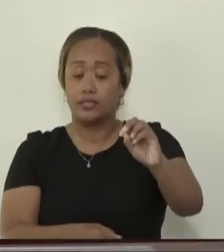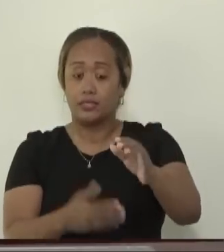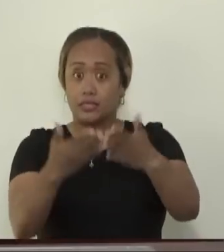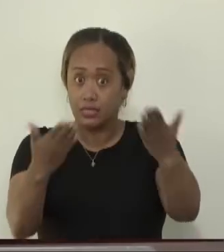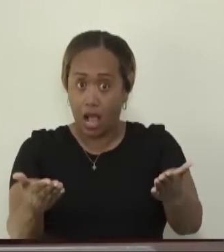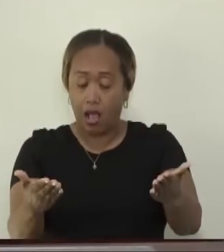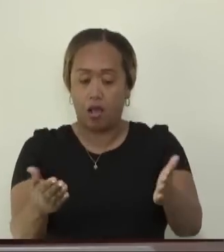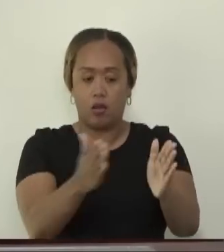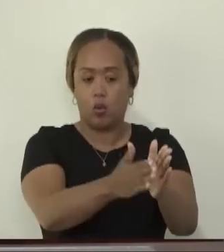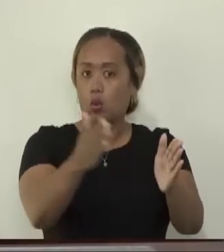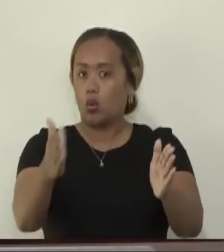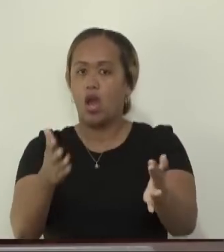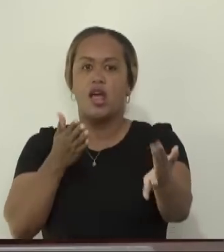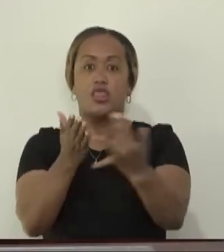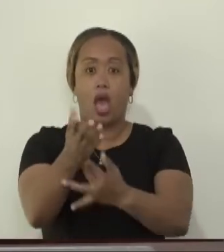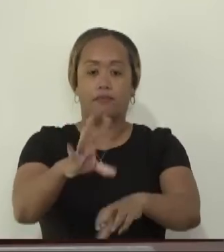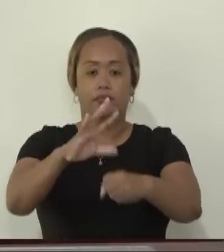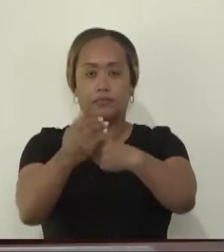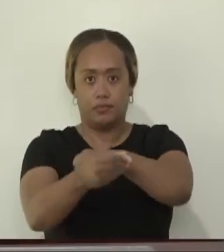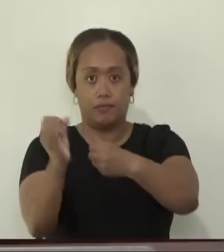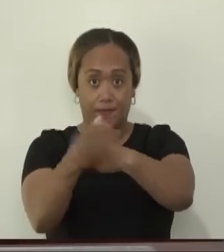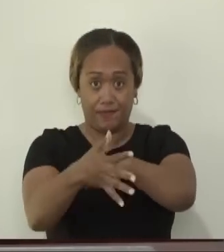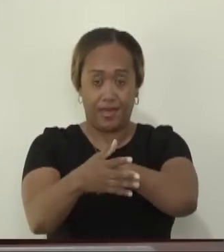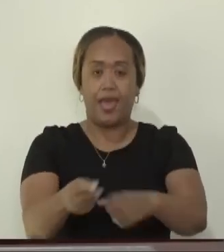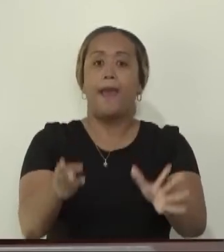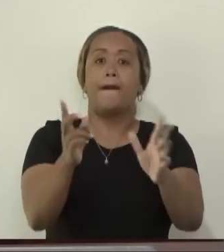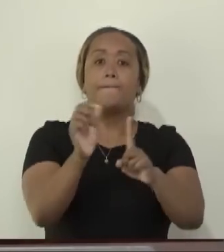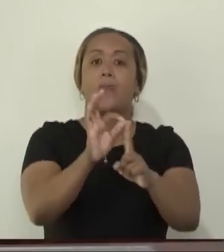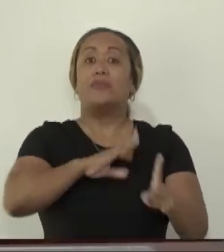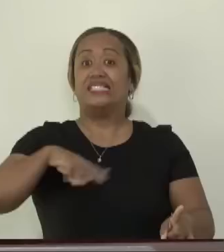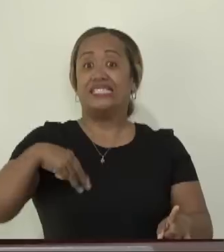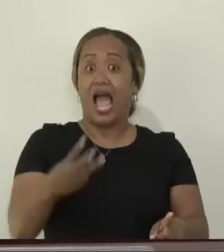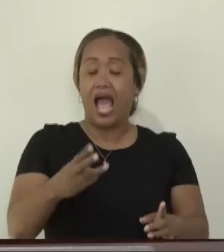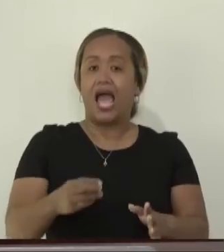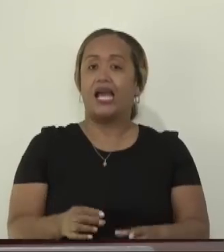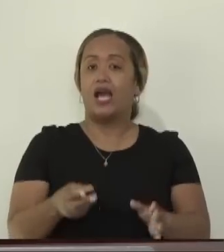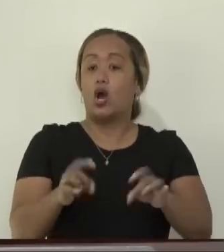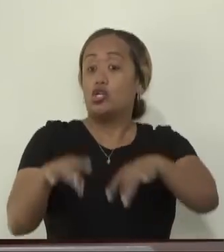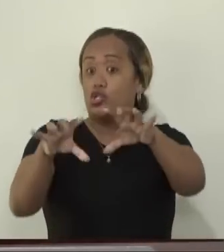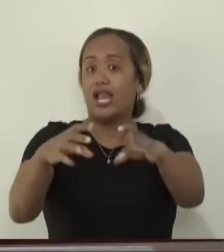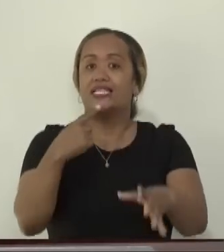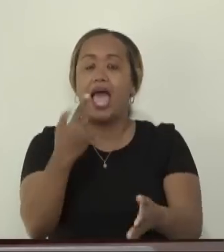Fijians through the pandemic, Prime Minister Albanese announced an additional